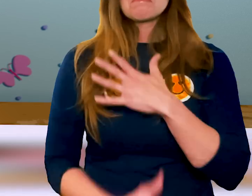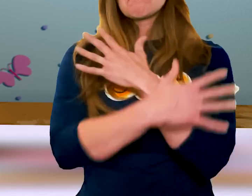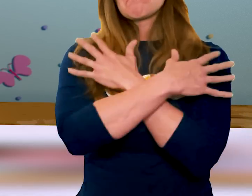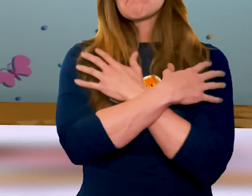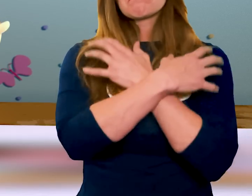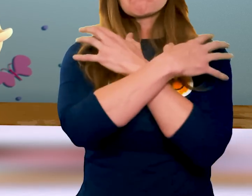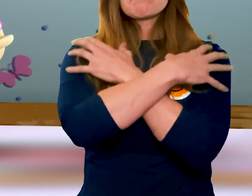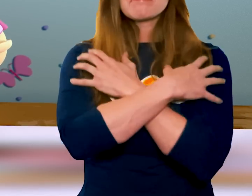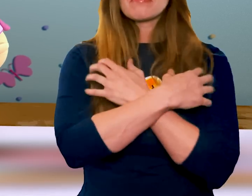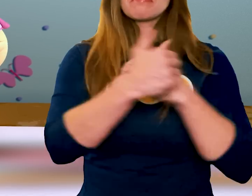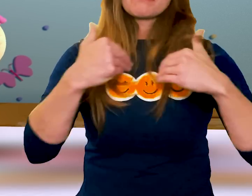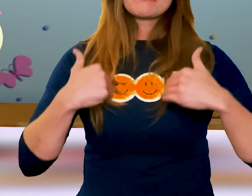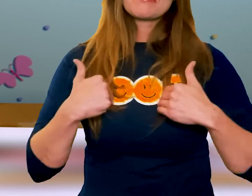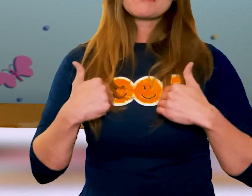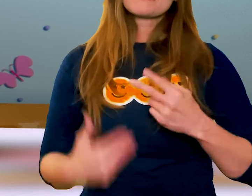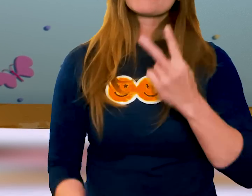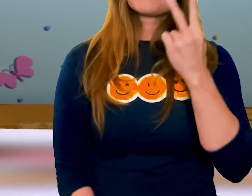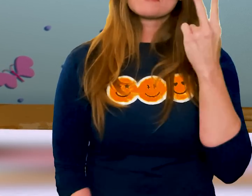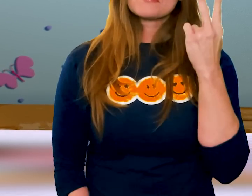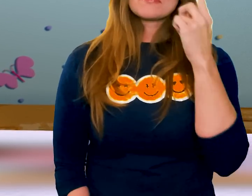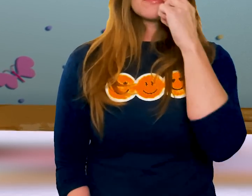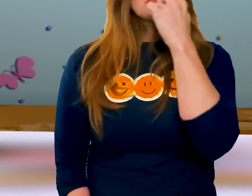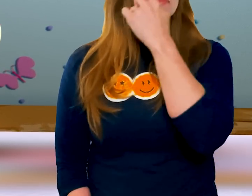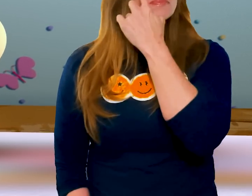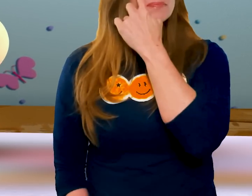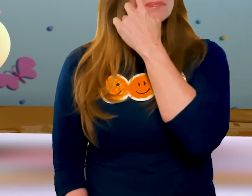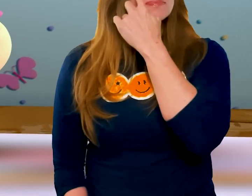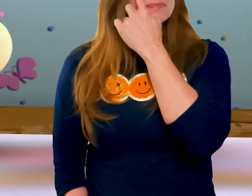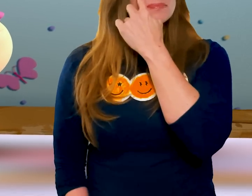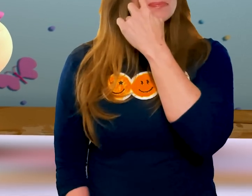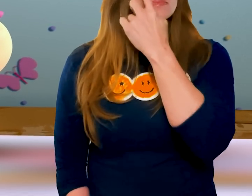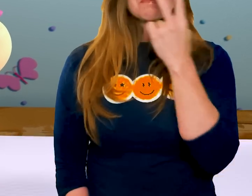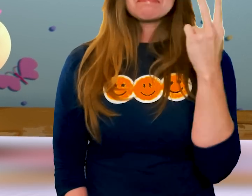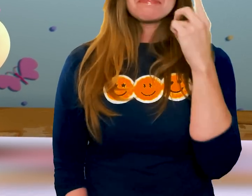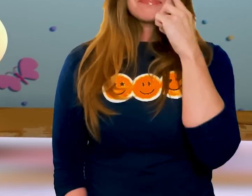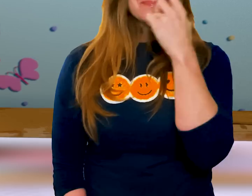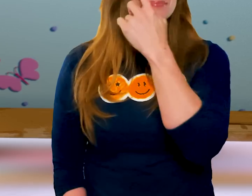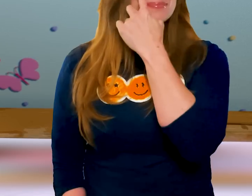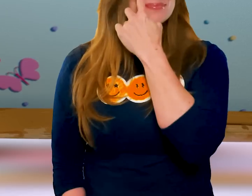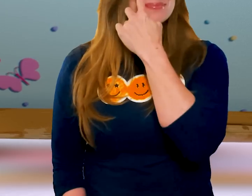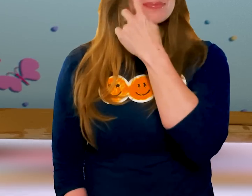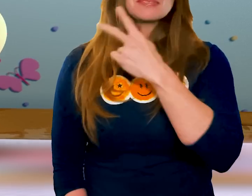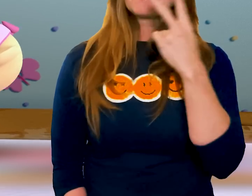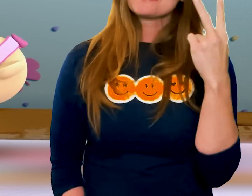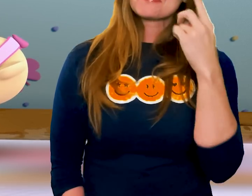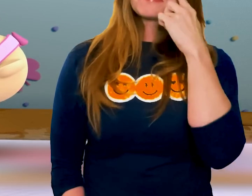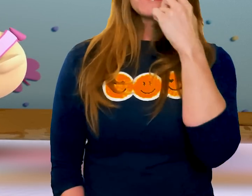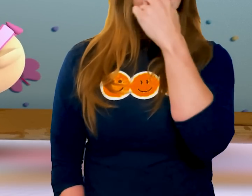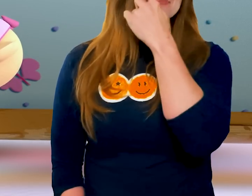bear my teddy bear has two eyes two